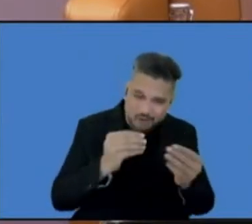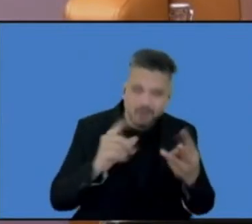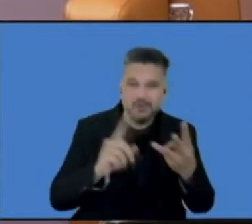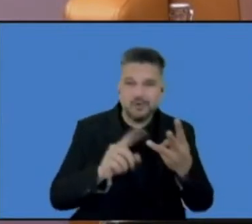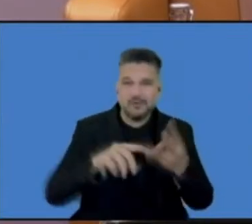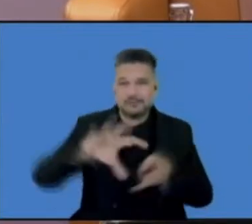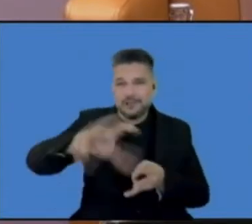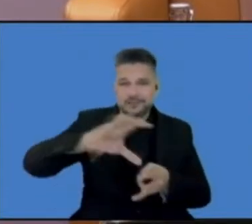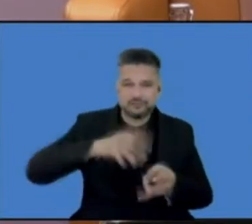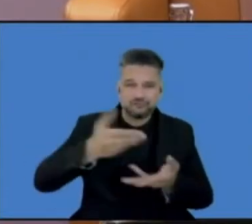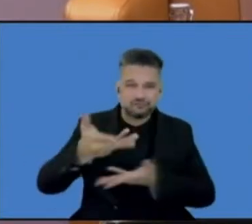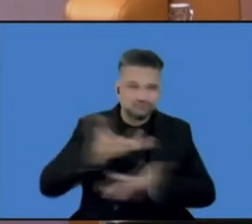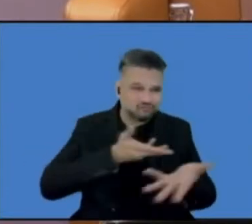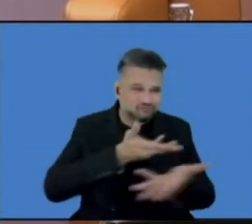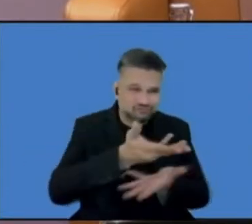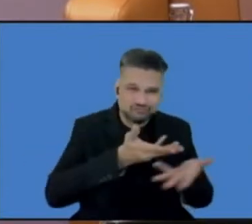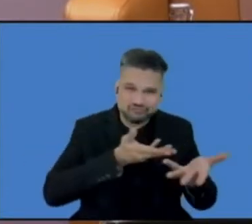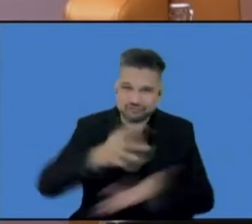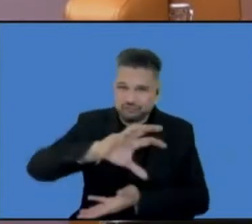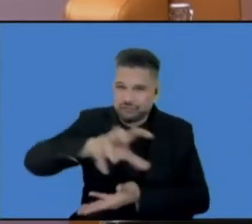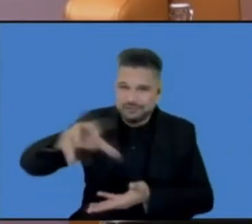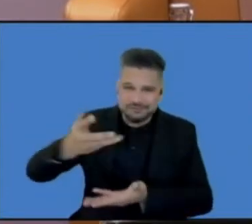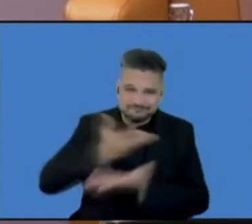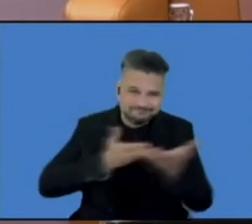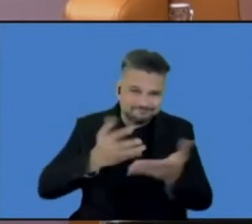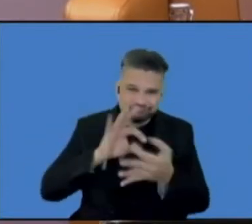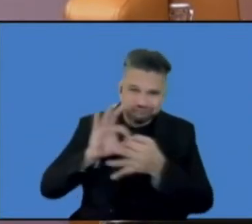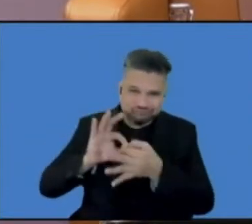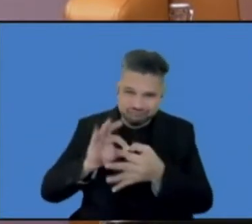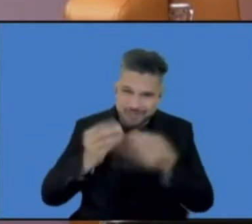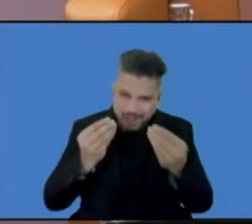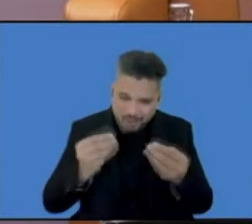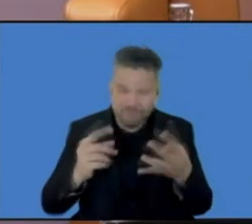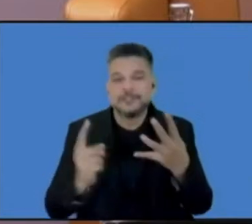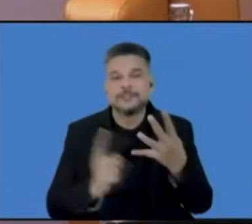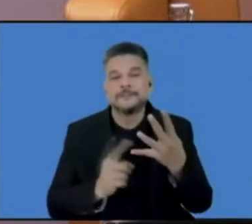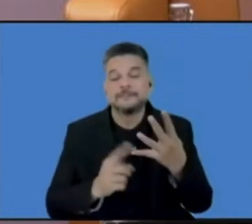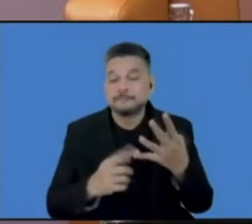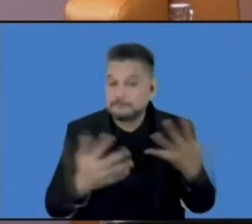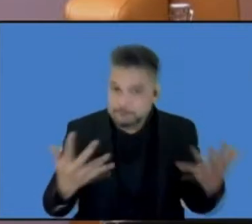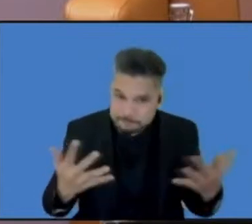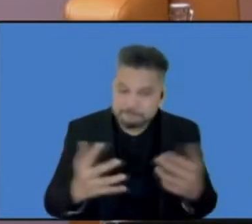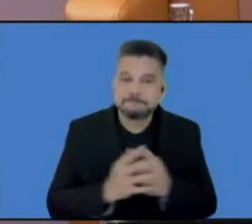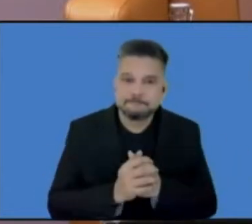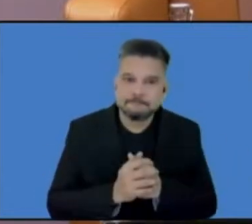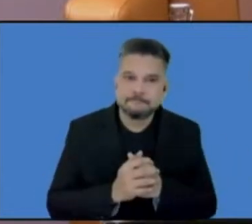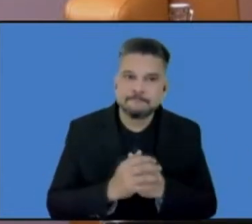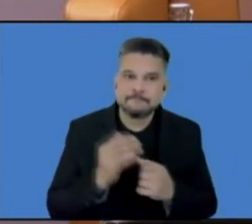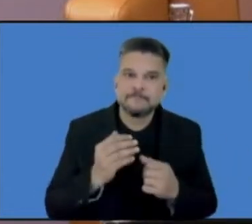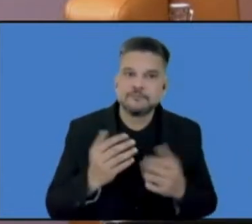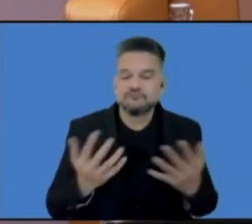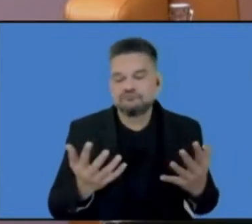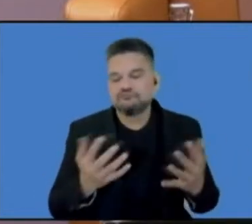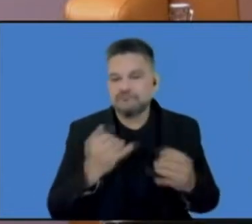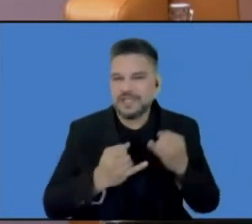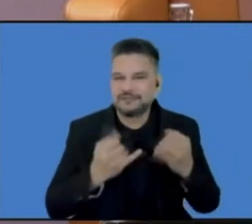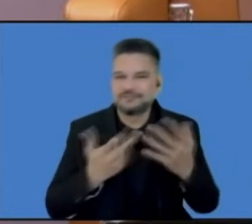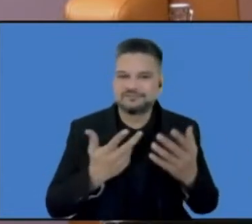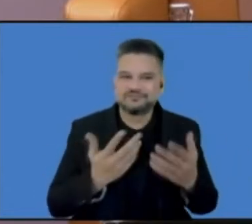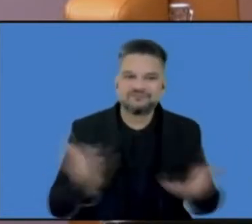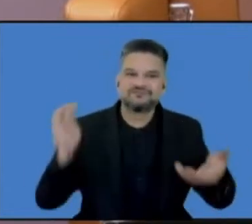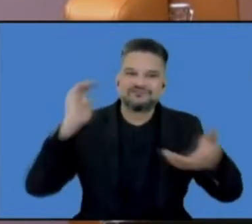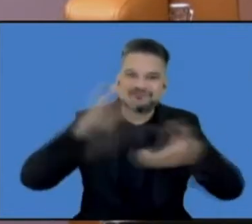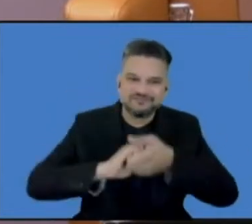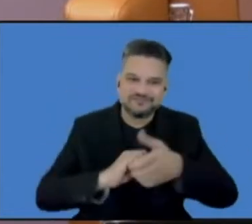and multilateral cooperation. And the last is, of course, the joint program for the